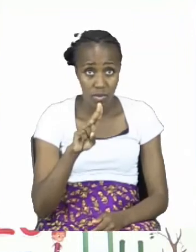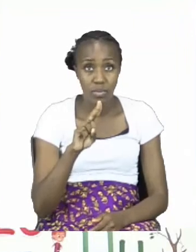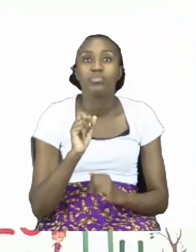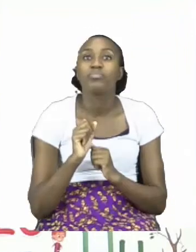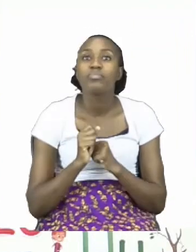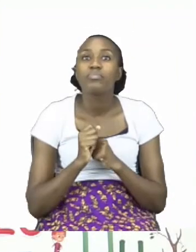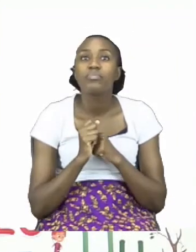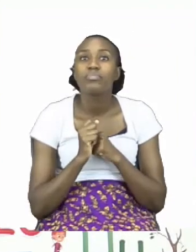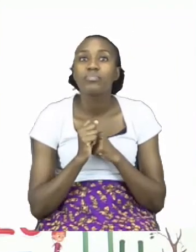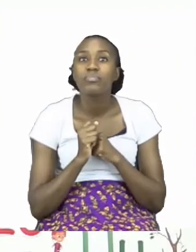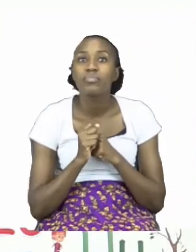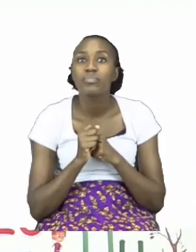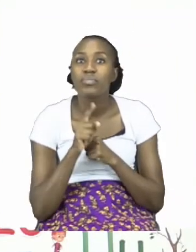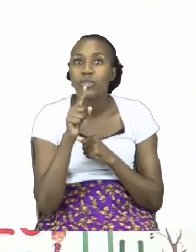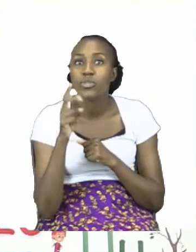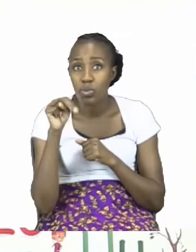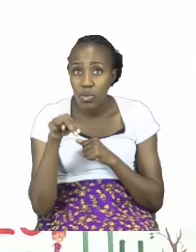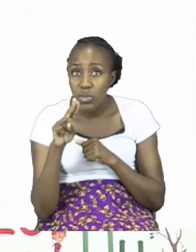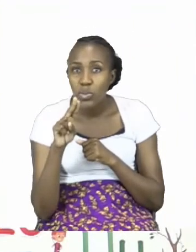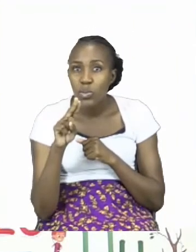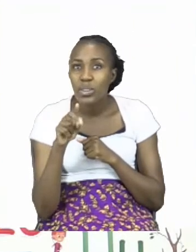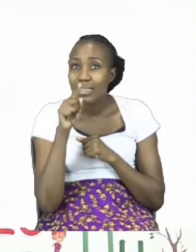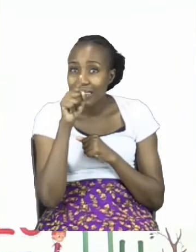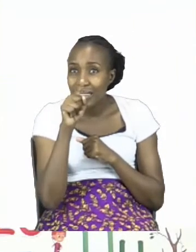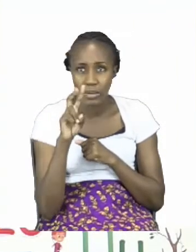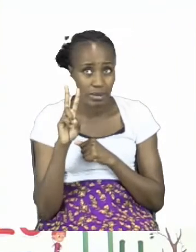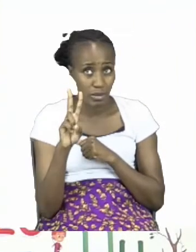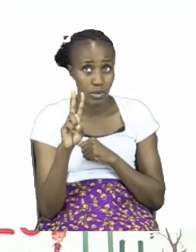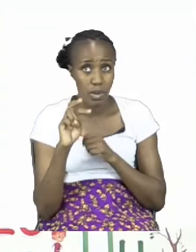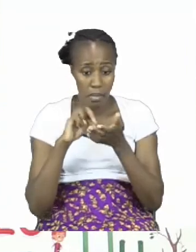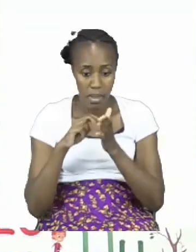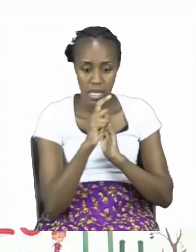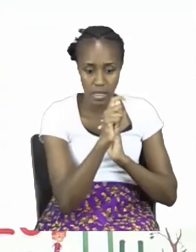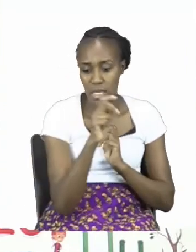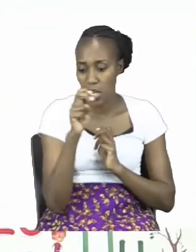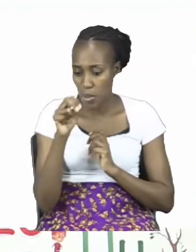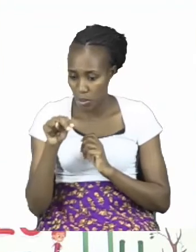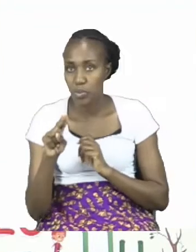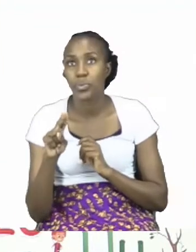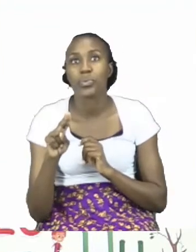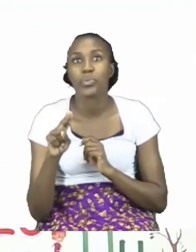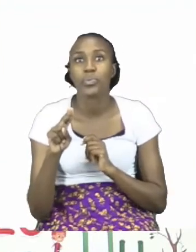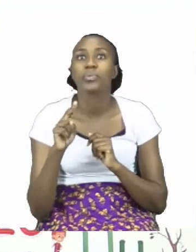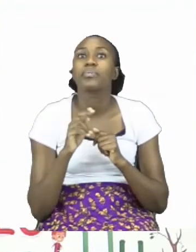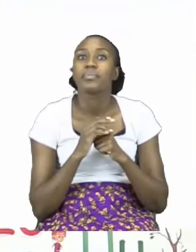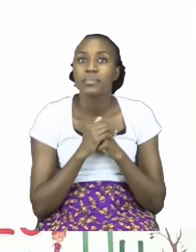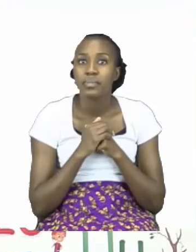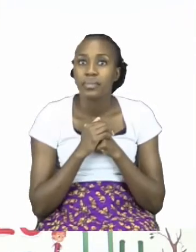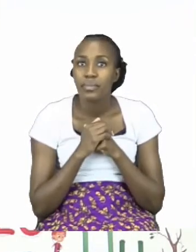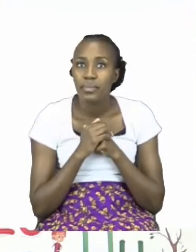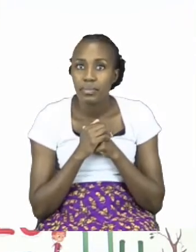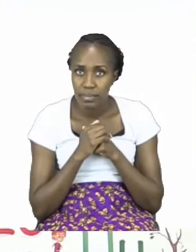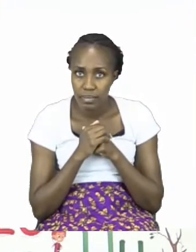units. There is another one. But here we have 2 digits. So we need to say tens